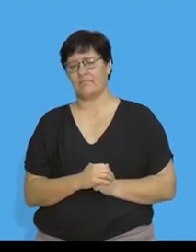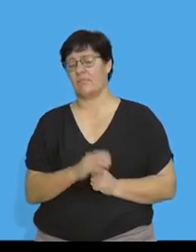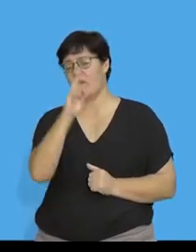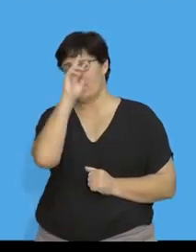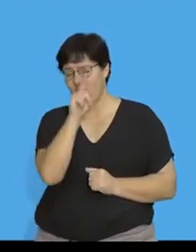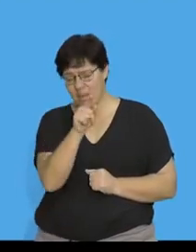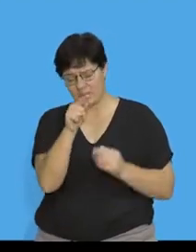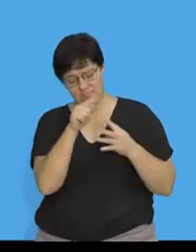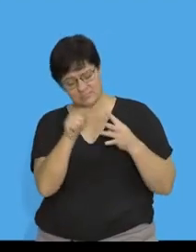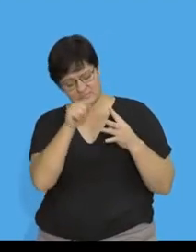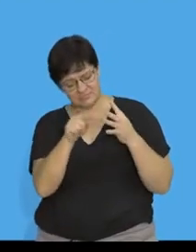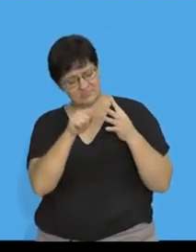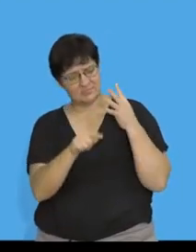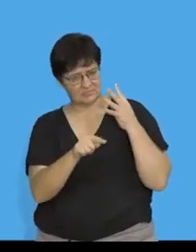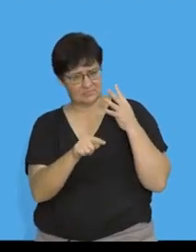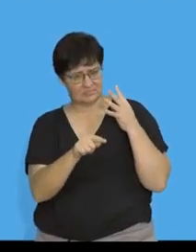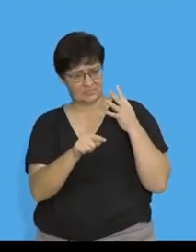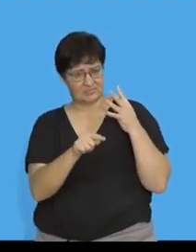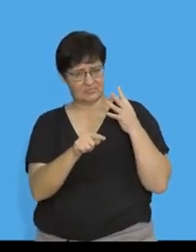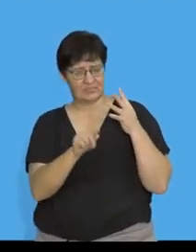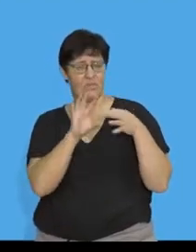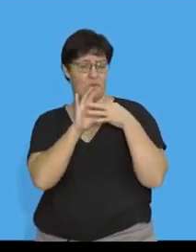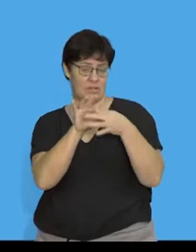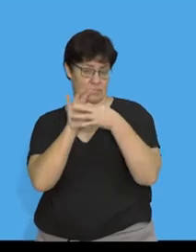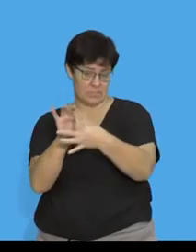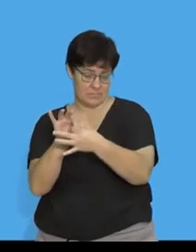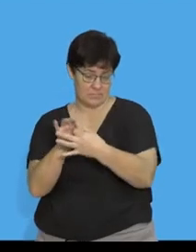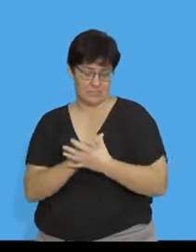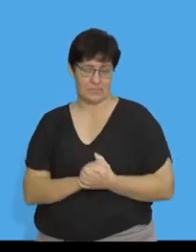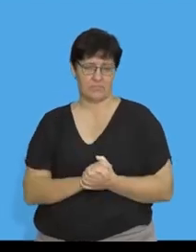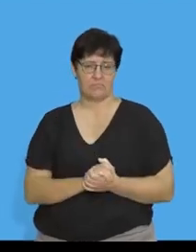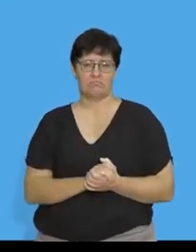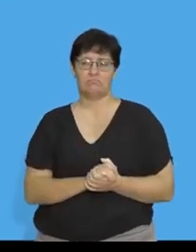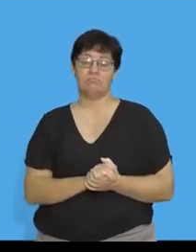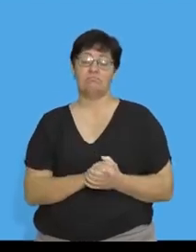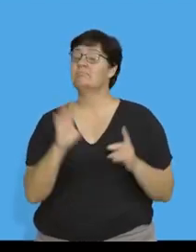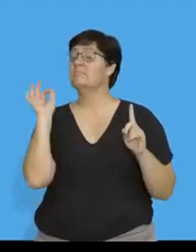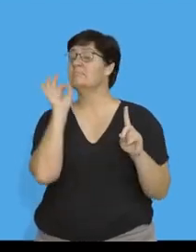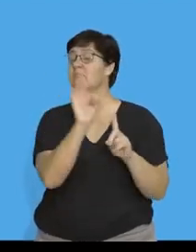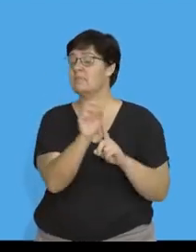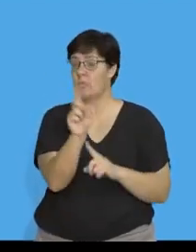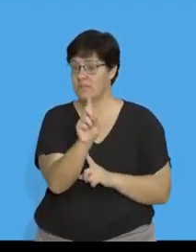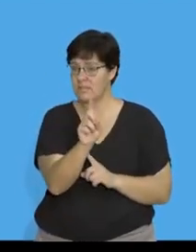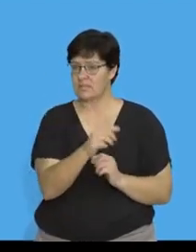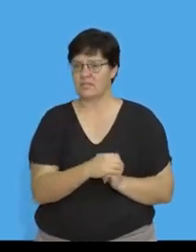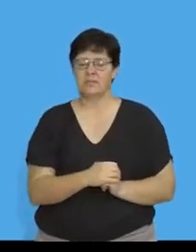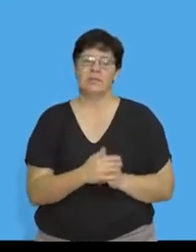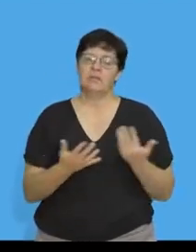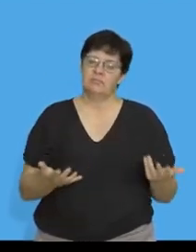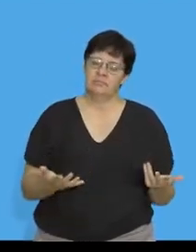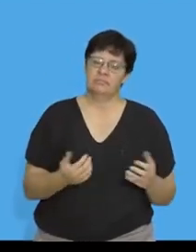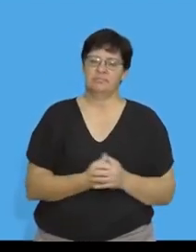way. So in our previous example of using force and extension, where we found those